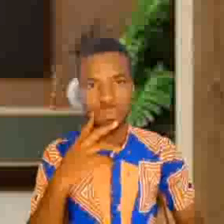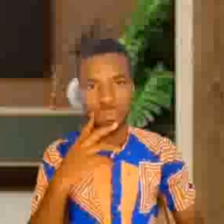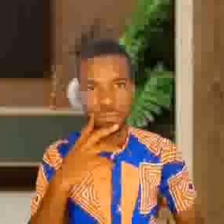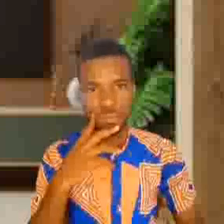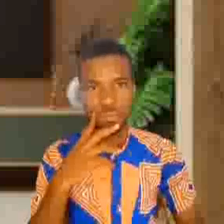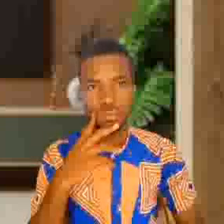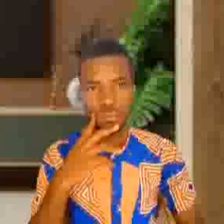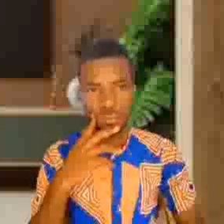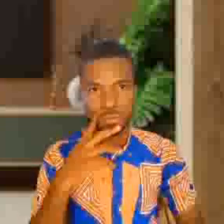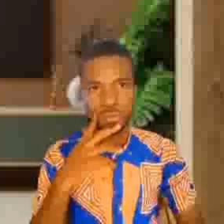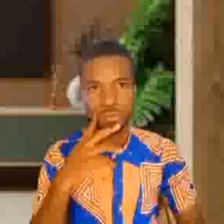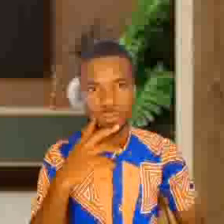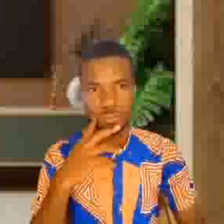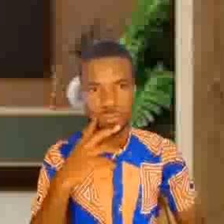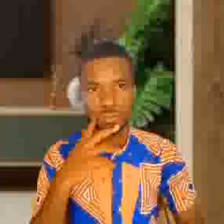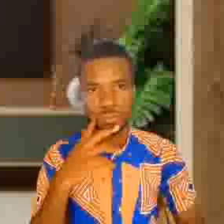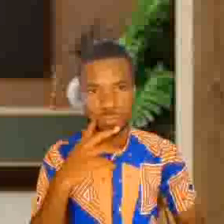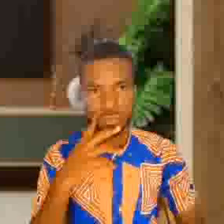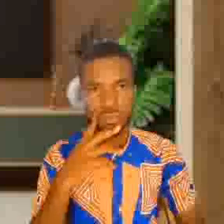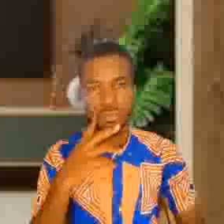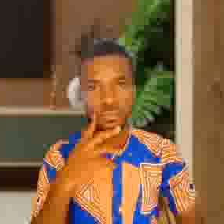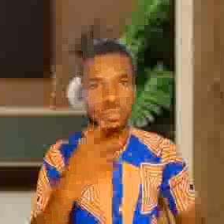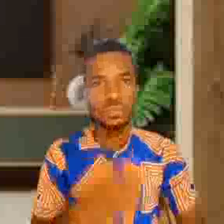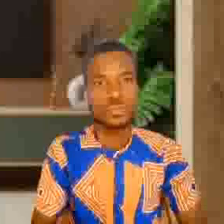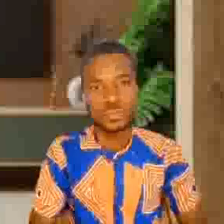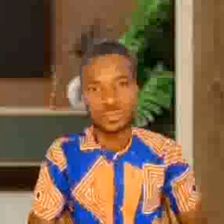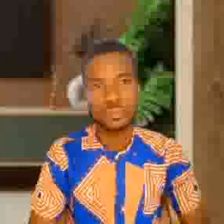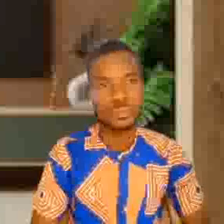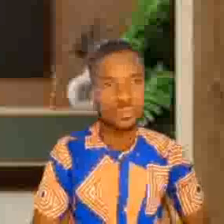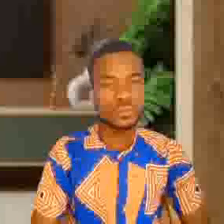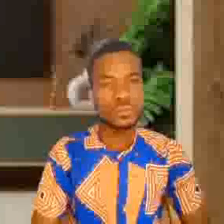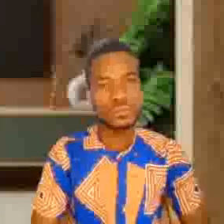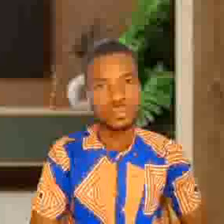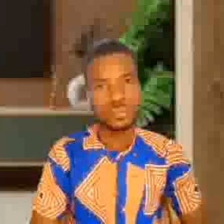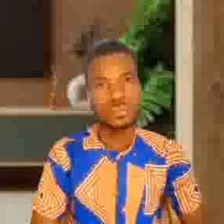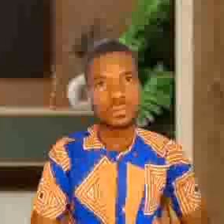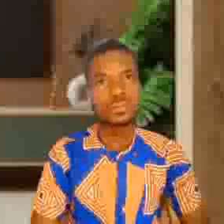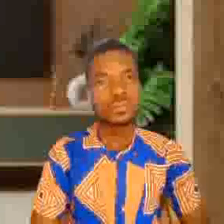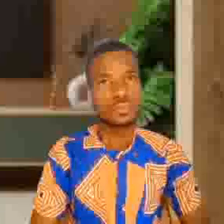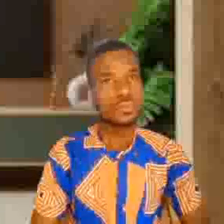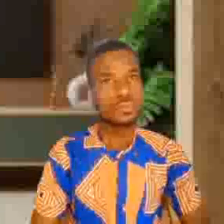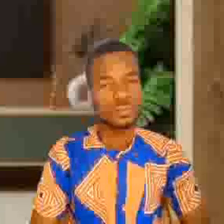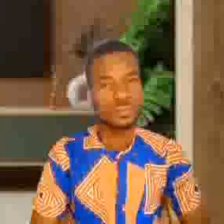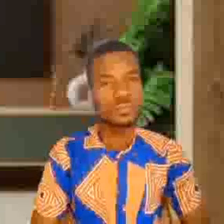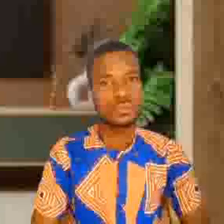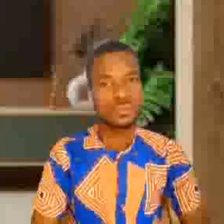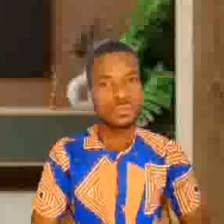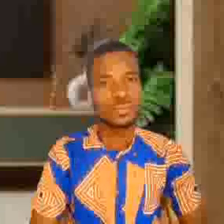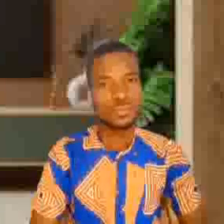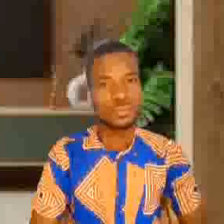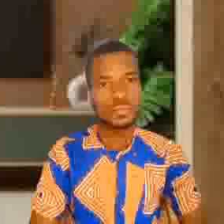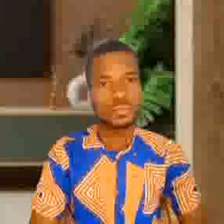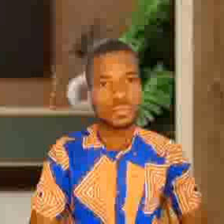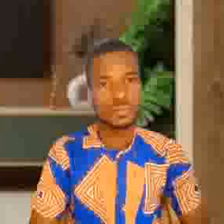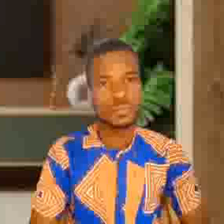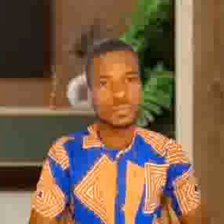no matter how we teach you divine prosperity on the human side, and you become an expert of prosperity on the human